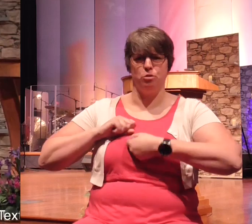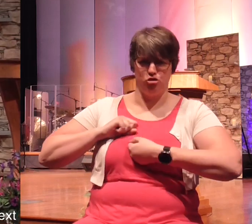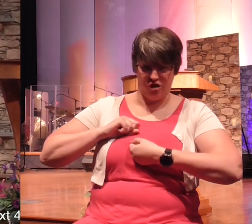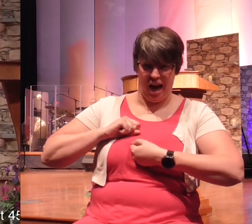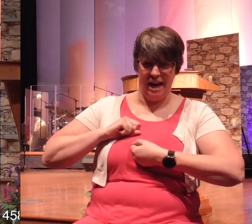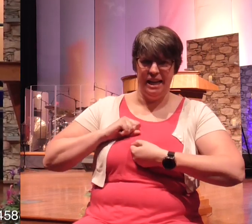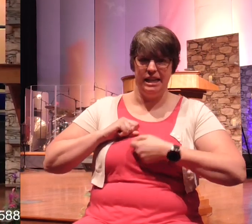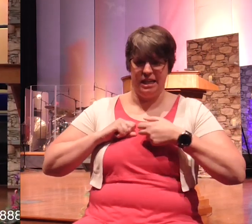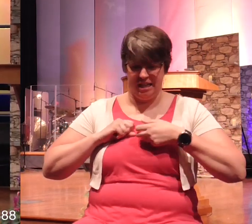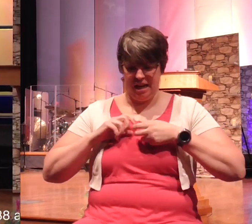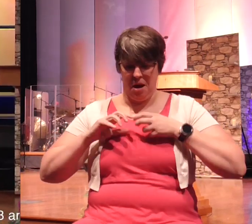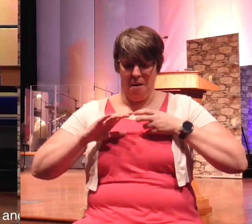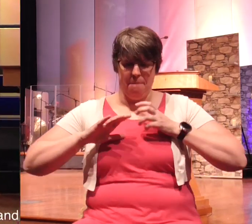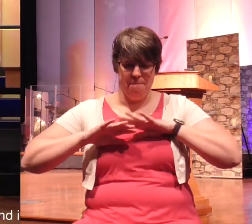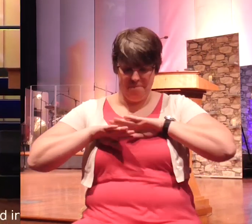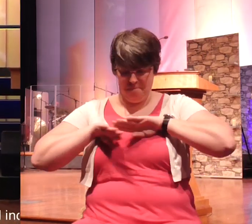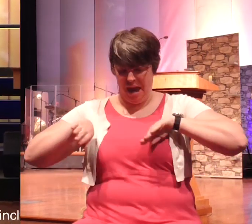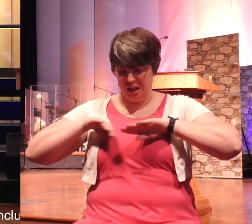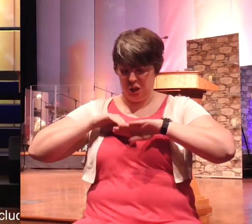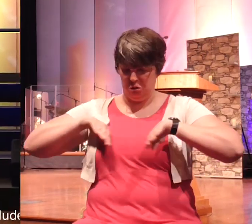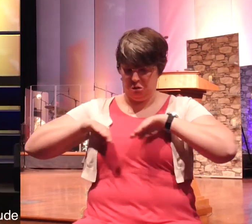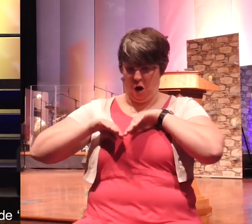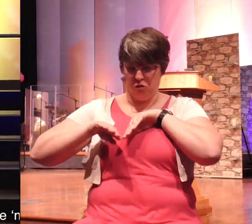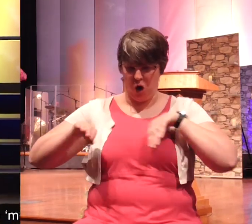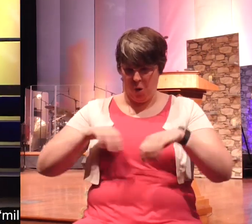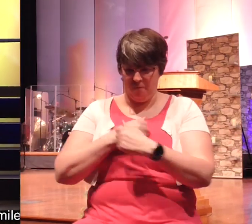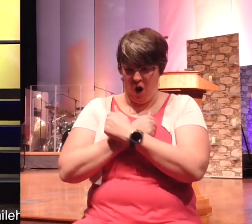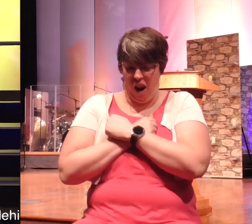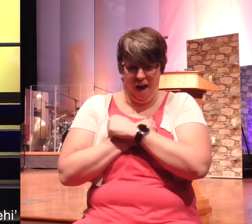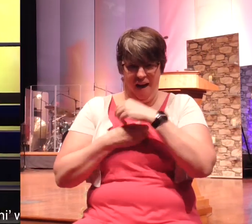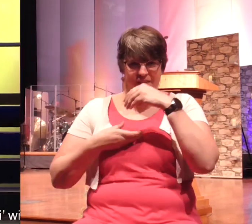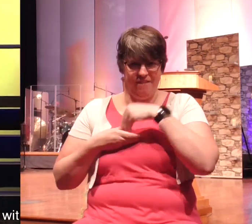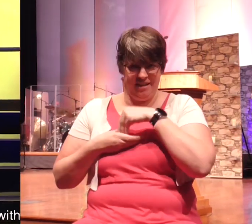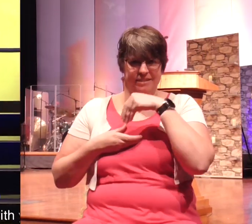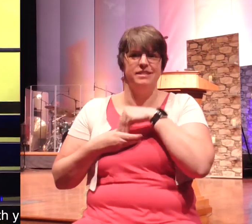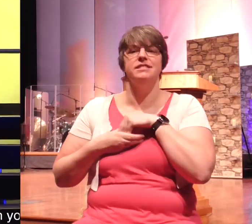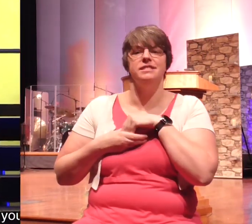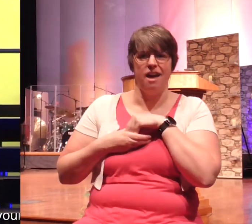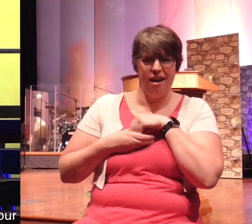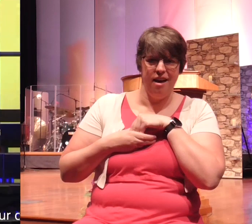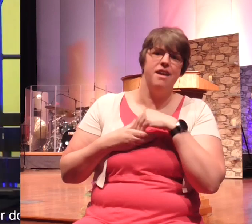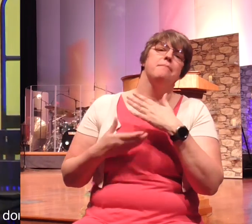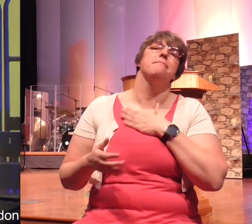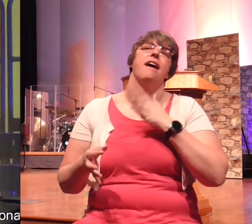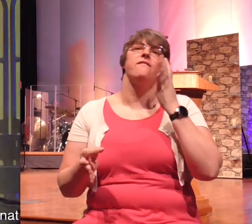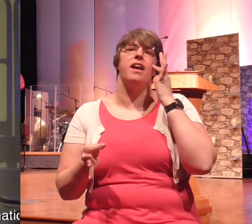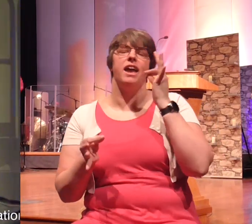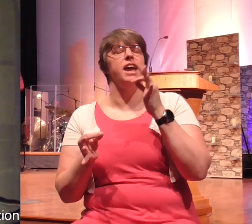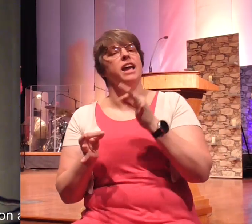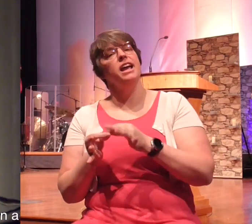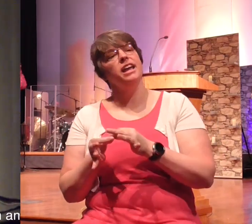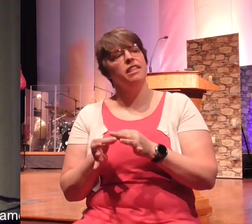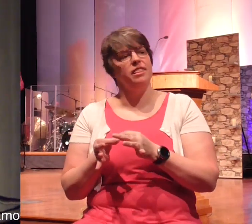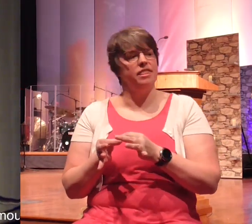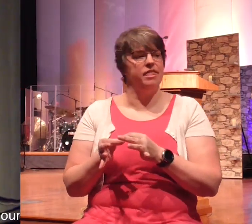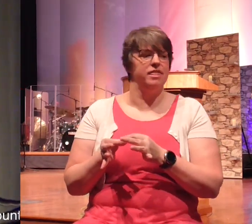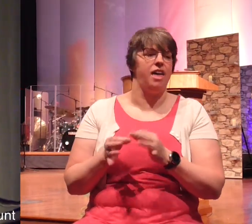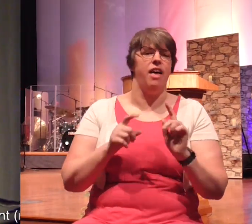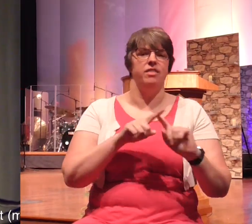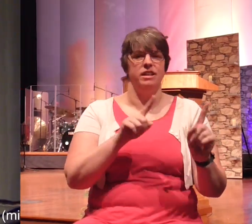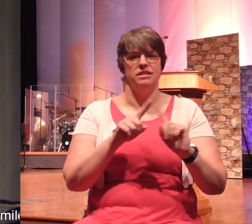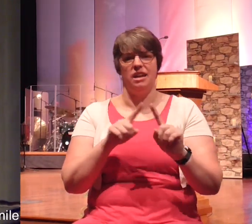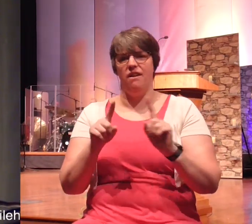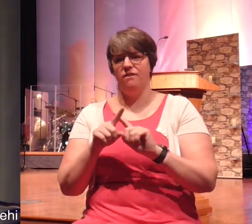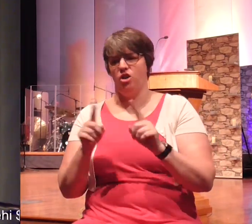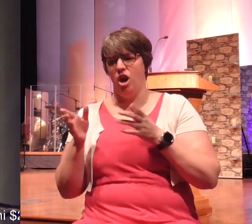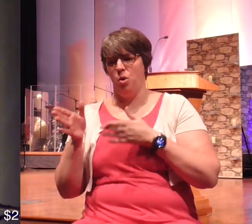heartbreak makes room for love inside me. And my faith, all the way